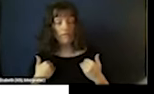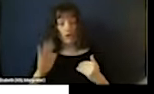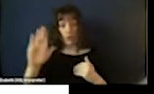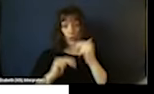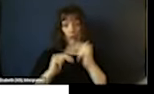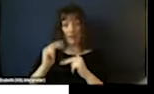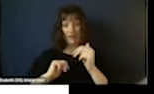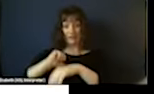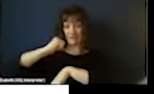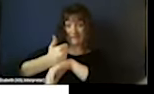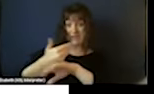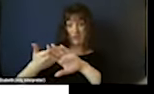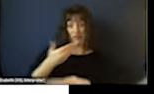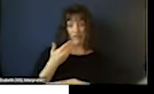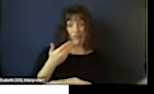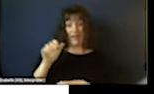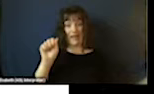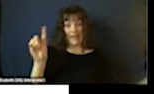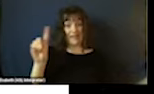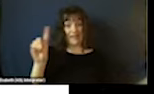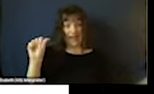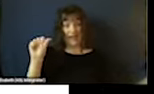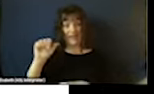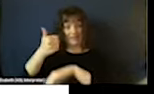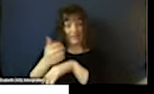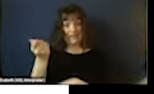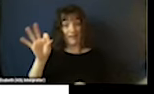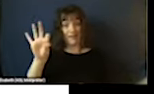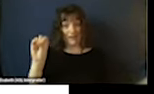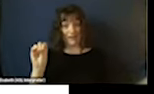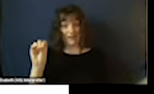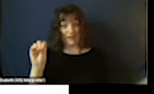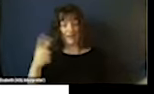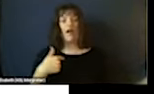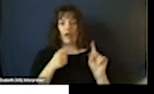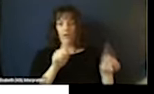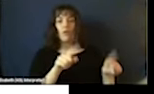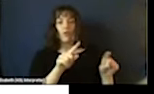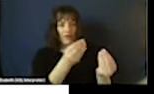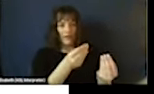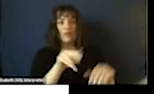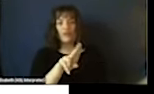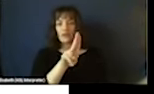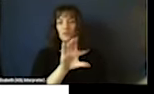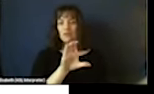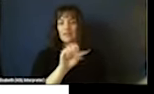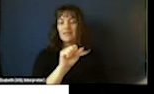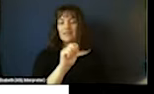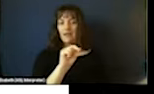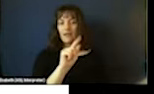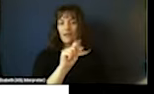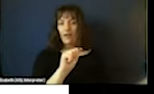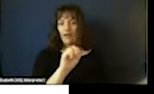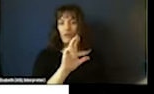the beautiful campus of UC Santa Cruz, but it was built way before the ADA in a forest on top of a mountain. So you might be